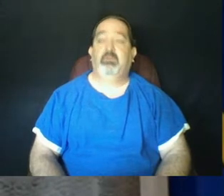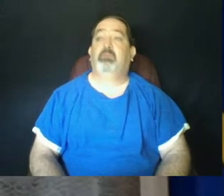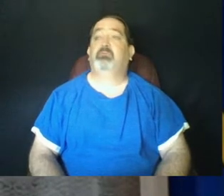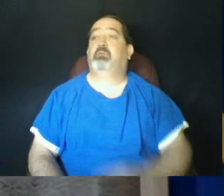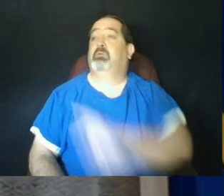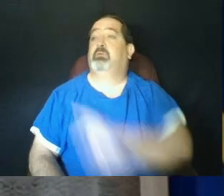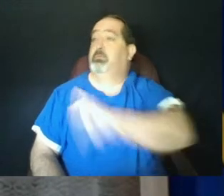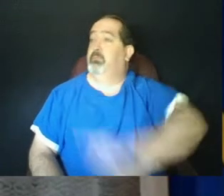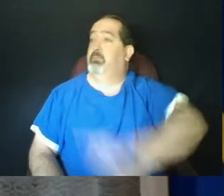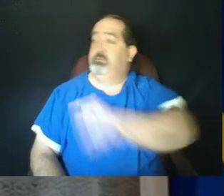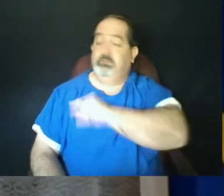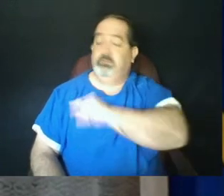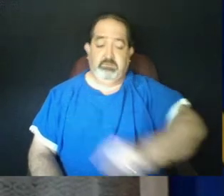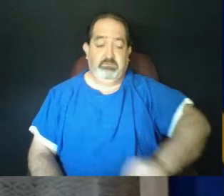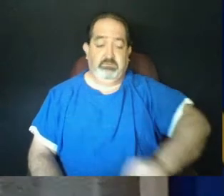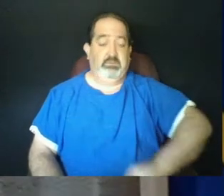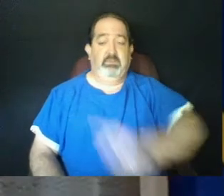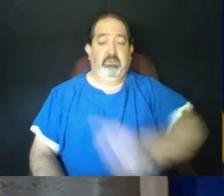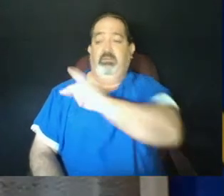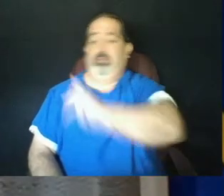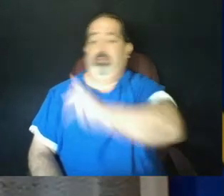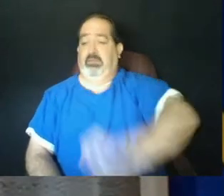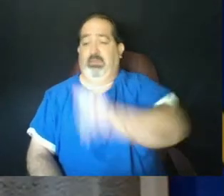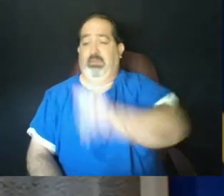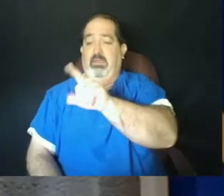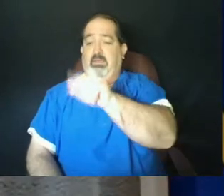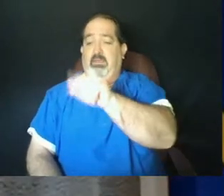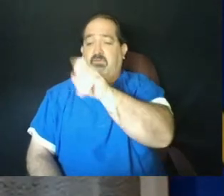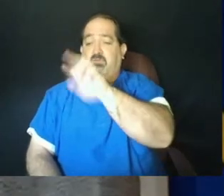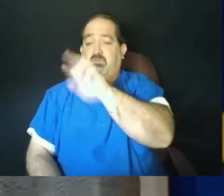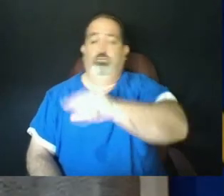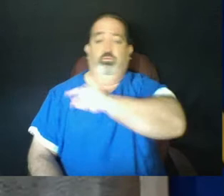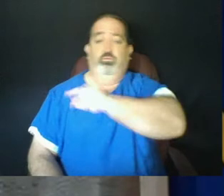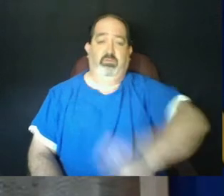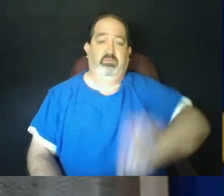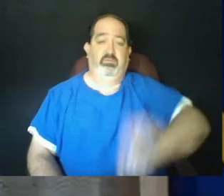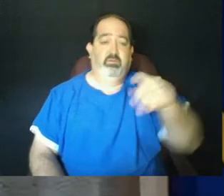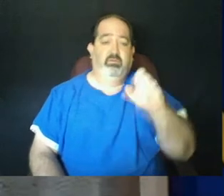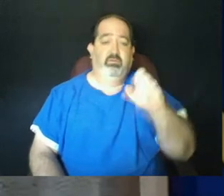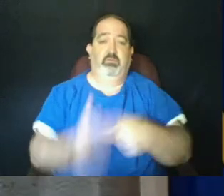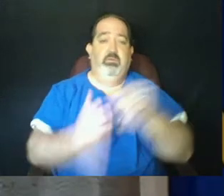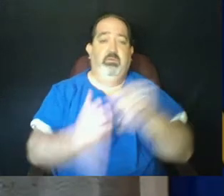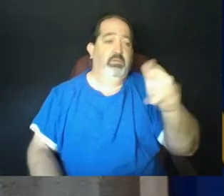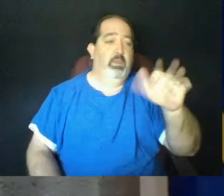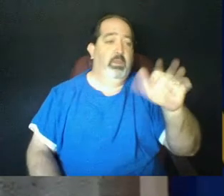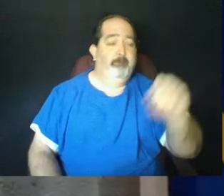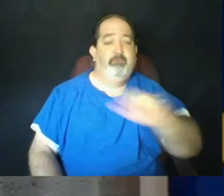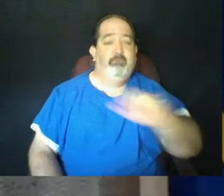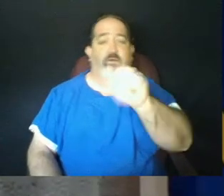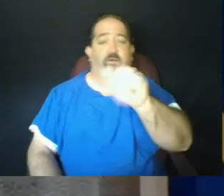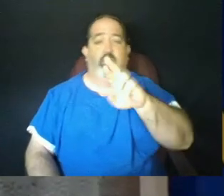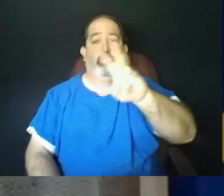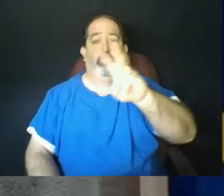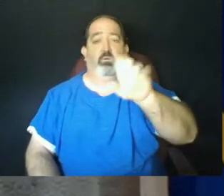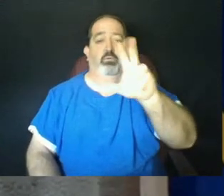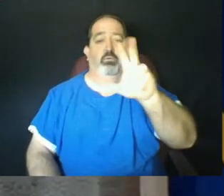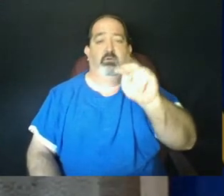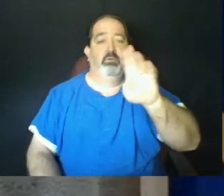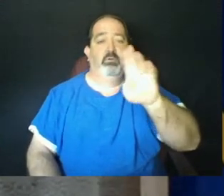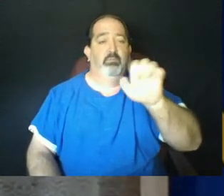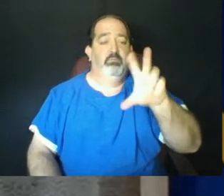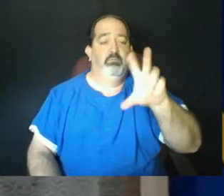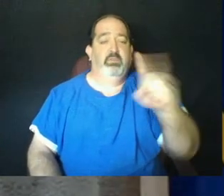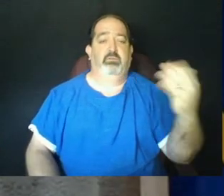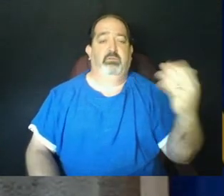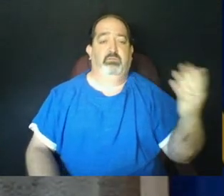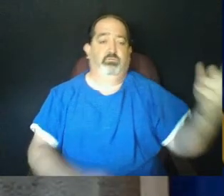Their Majesties, King Alexander and Queen Tahira, command Guillaume Closinier and Arwen Baird to present themselves, that